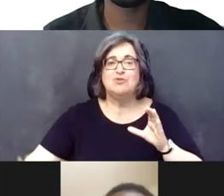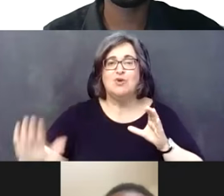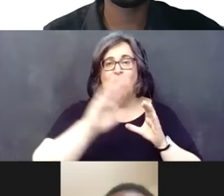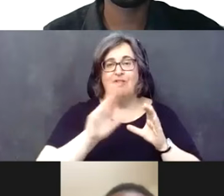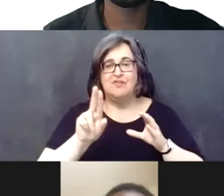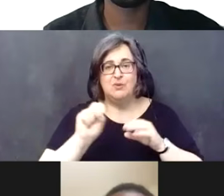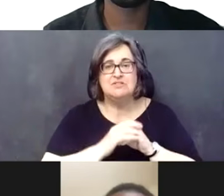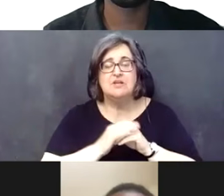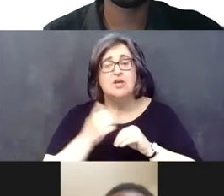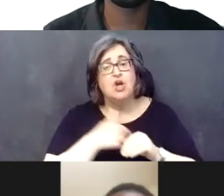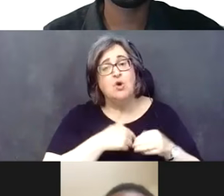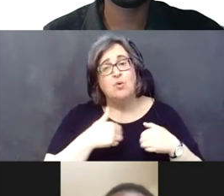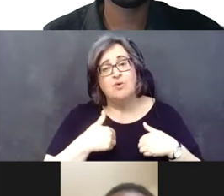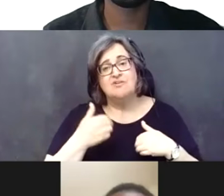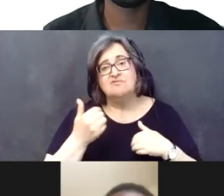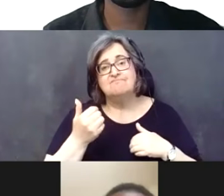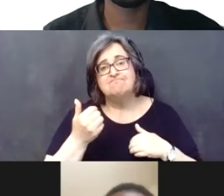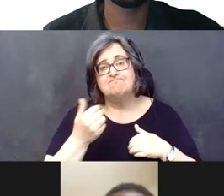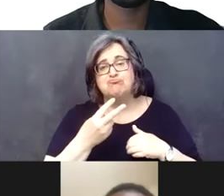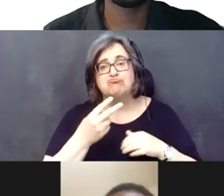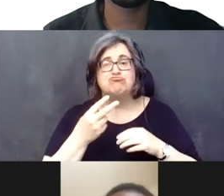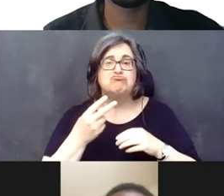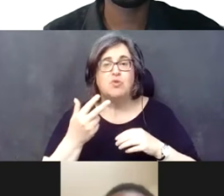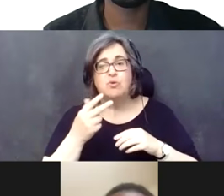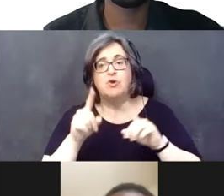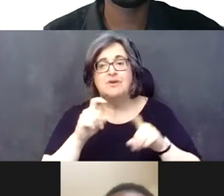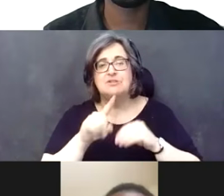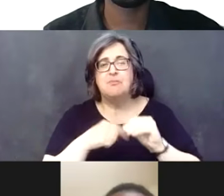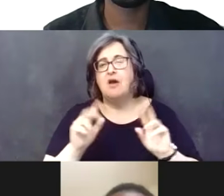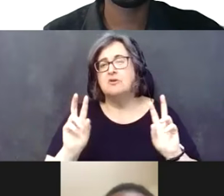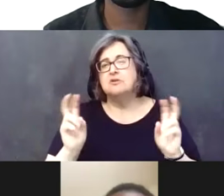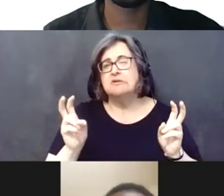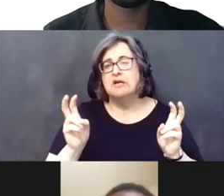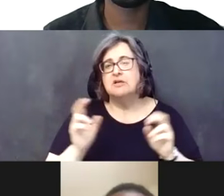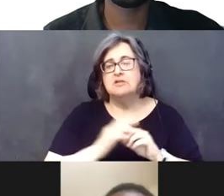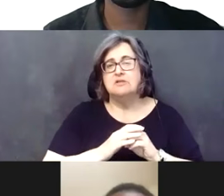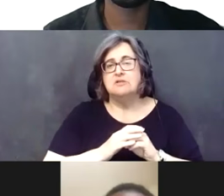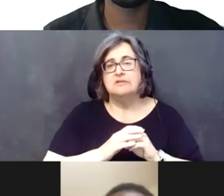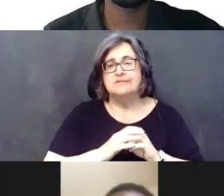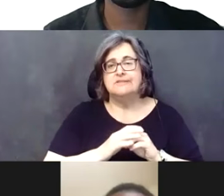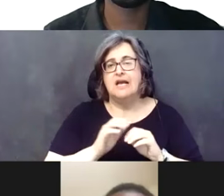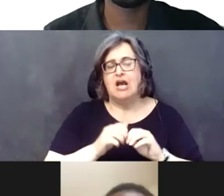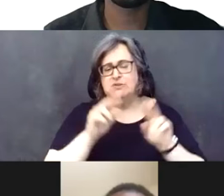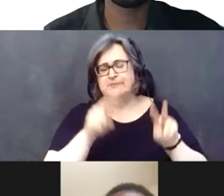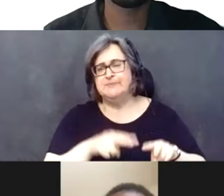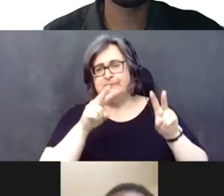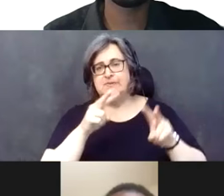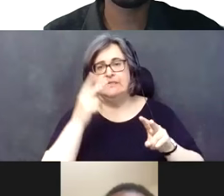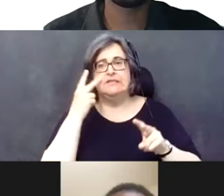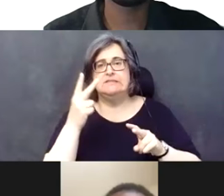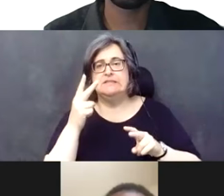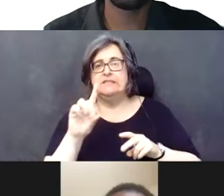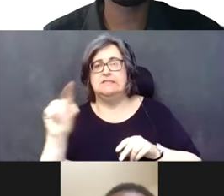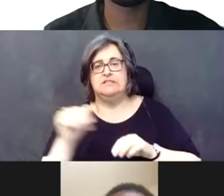couple of questions around what I would call sort of like outward IDing of a disability. So things